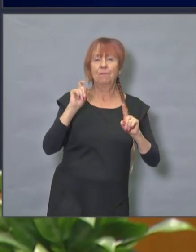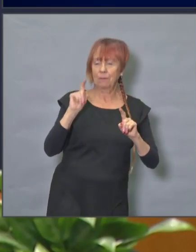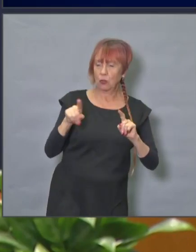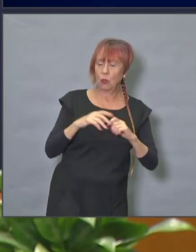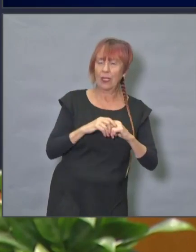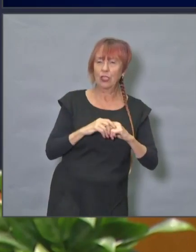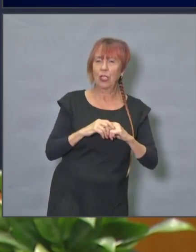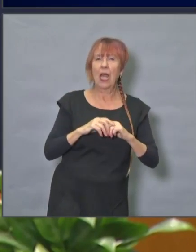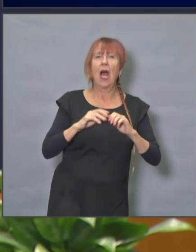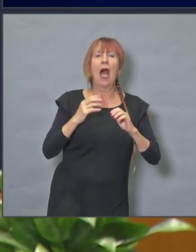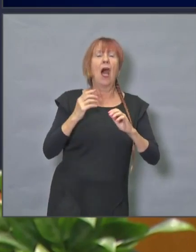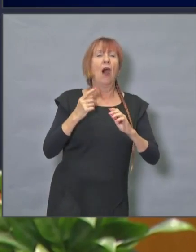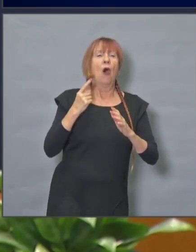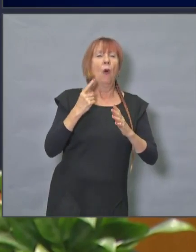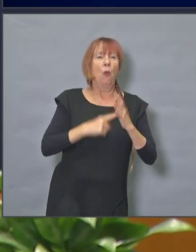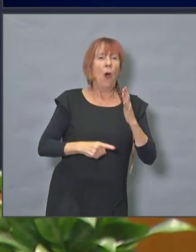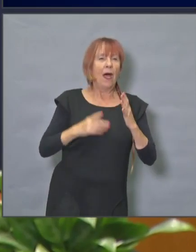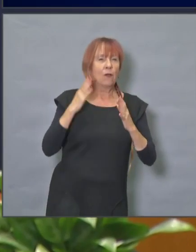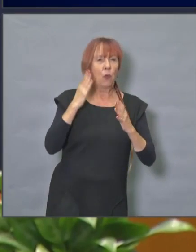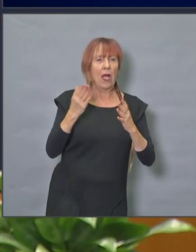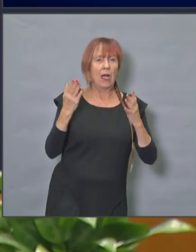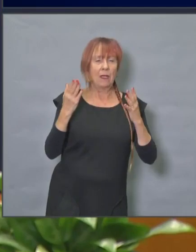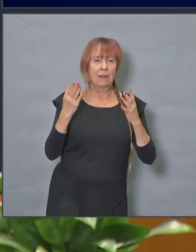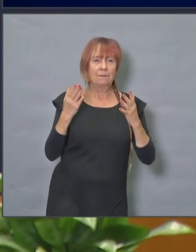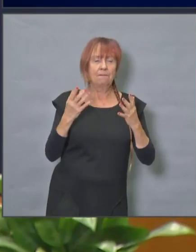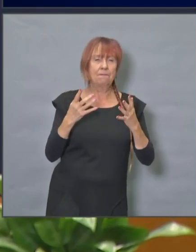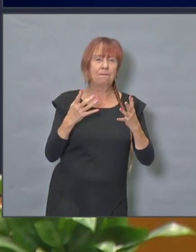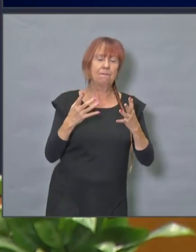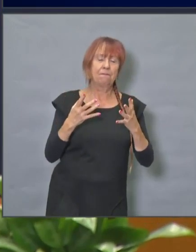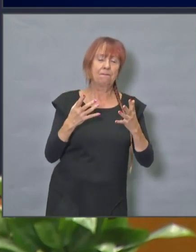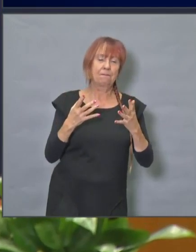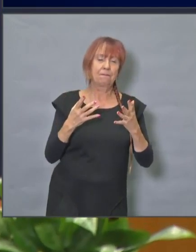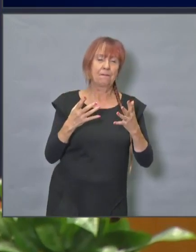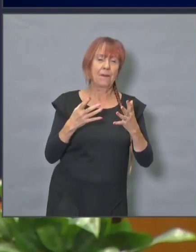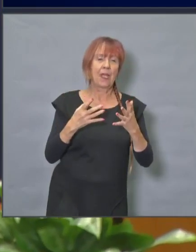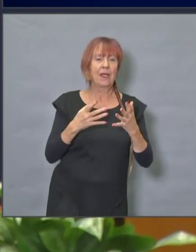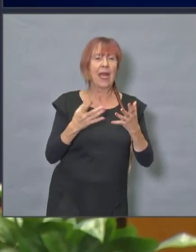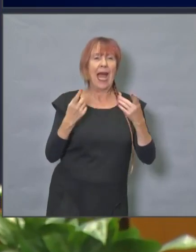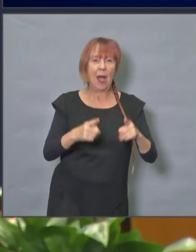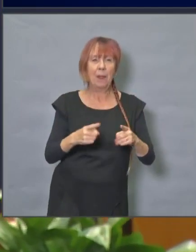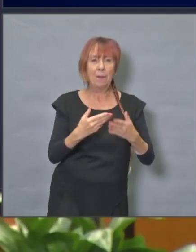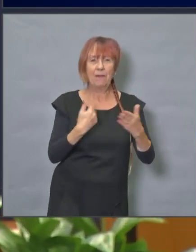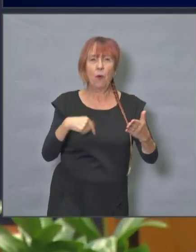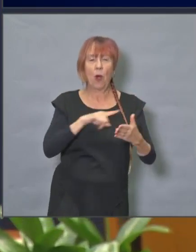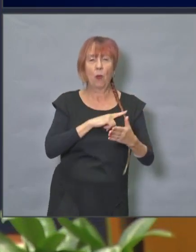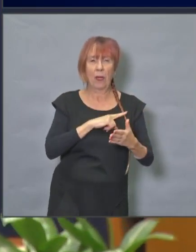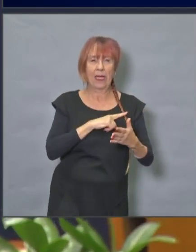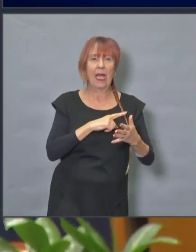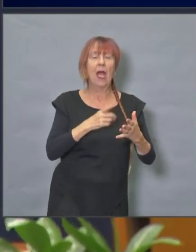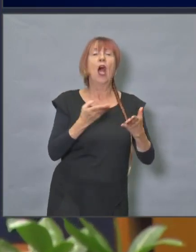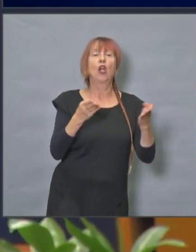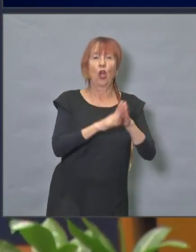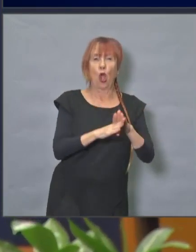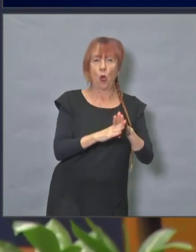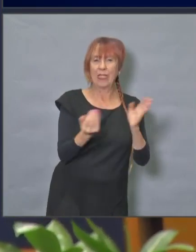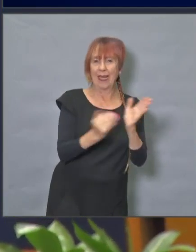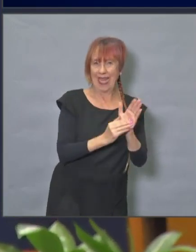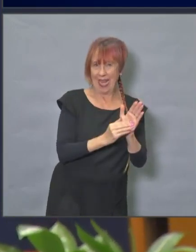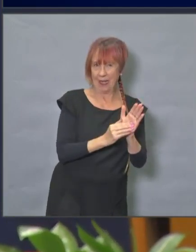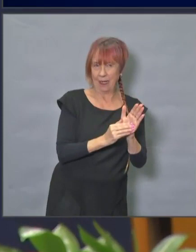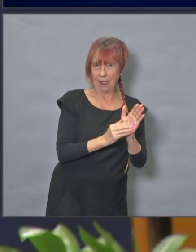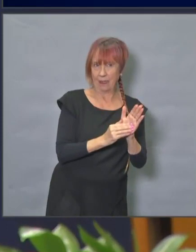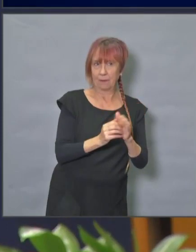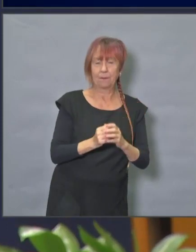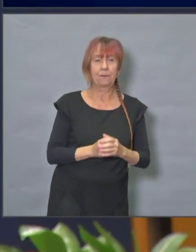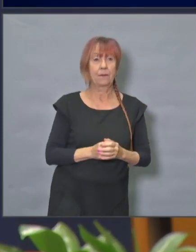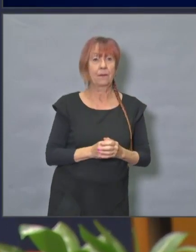begin closing some businesses that have been reopened? So I'll talk about the mask, and then I'll let Dr. Farrar answer. But